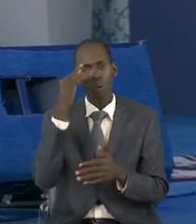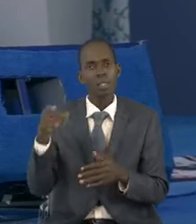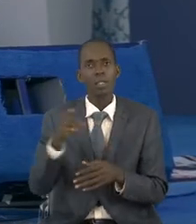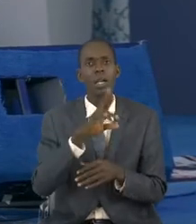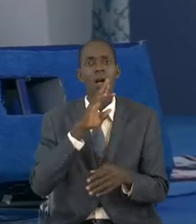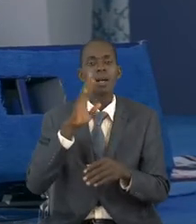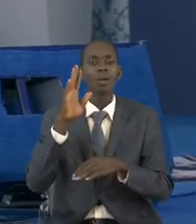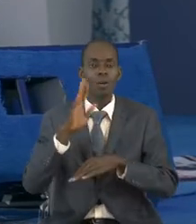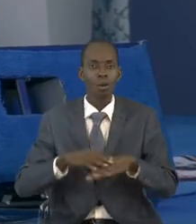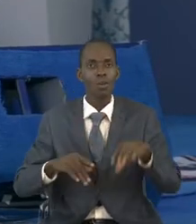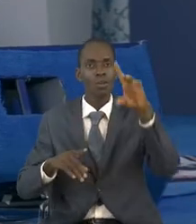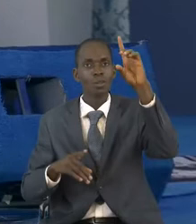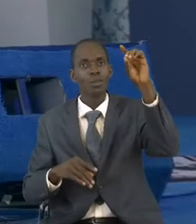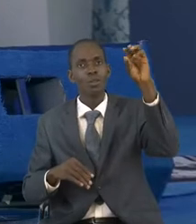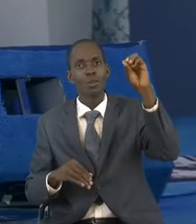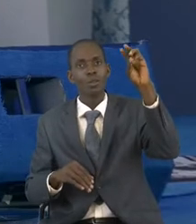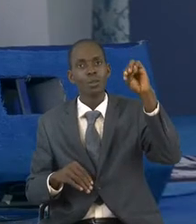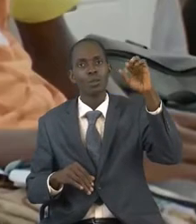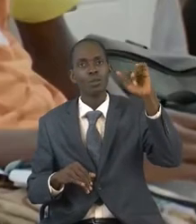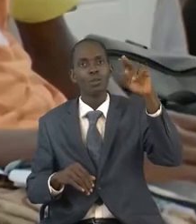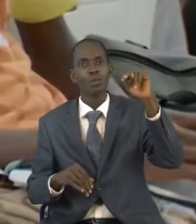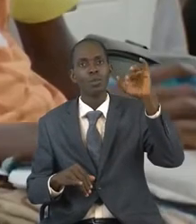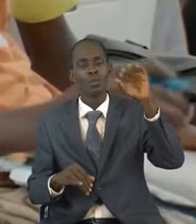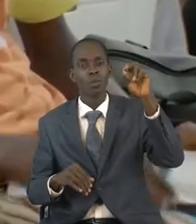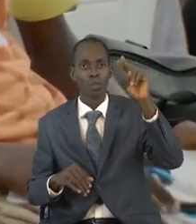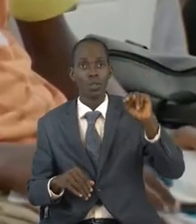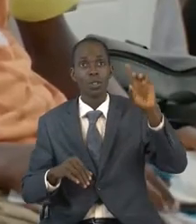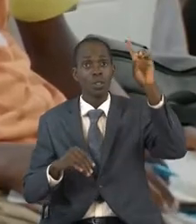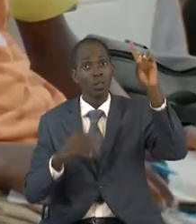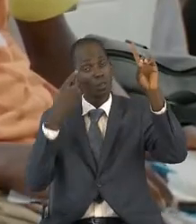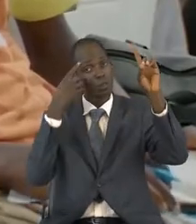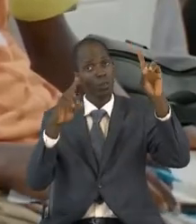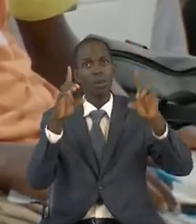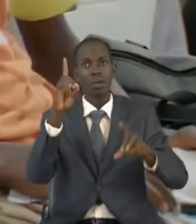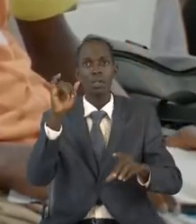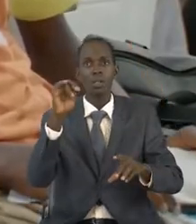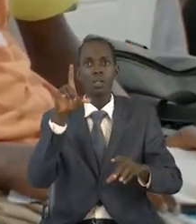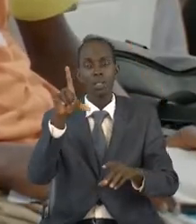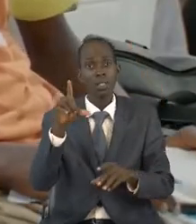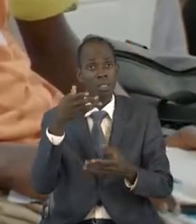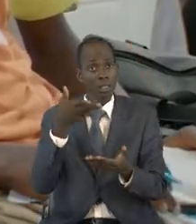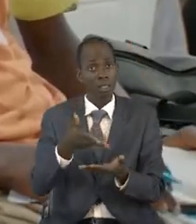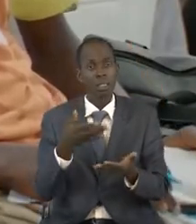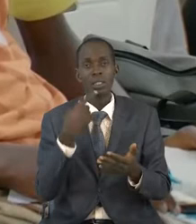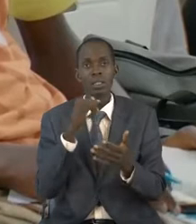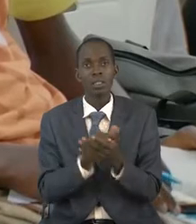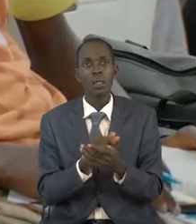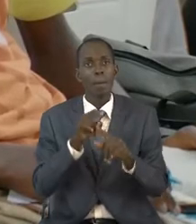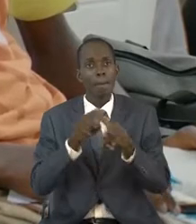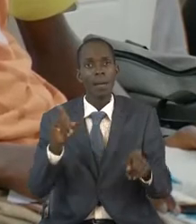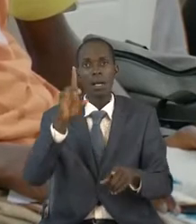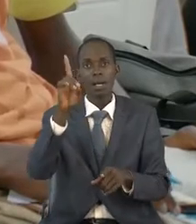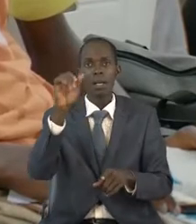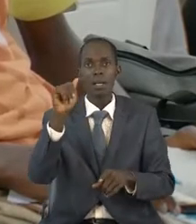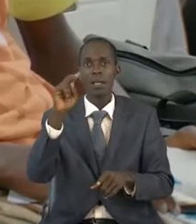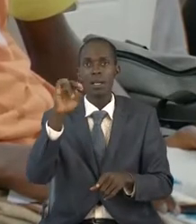in Daniel, the very first of them, D for Daniel, it tells us, it says, but Daniel purposed